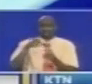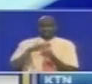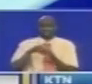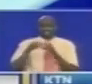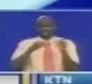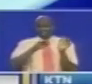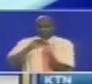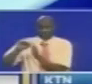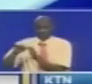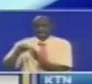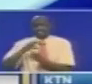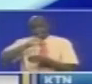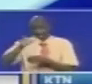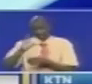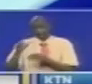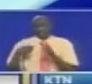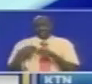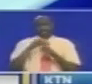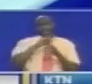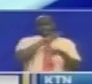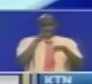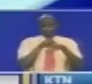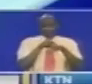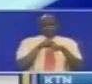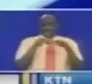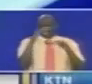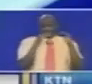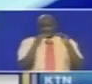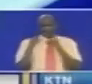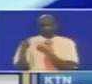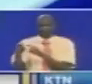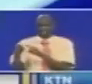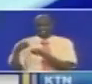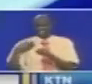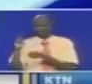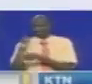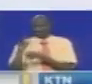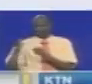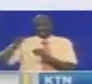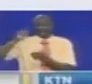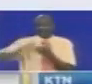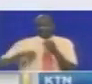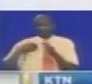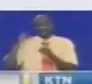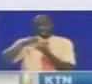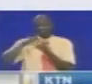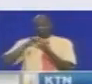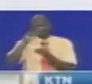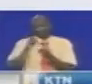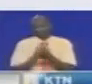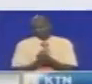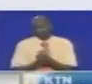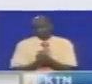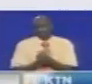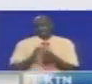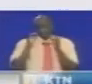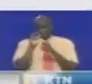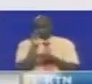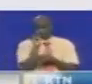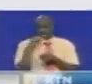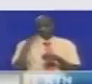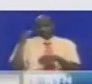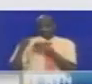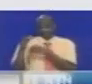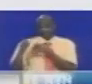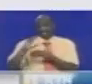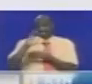at the county level and the national level. What value would that add to our elections? If you look at our neighboring